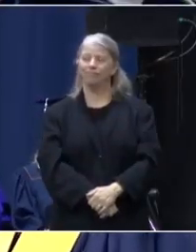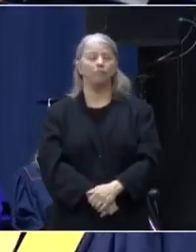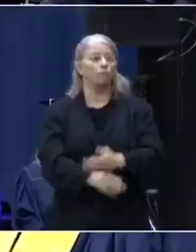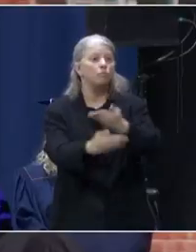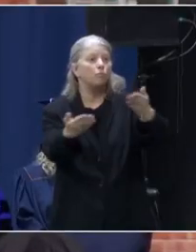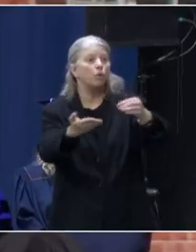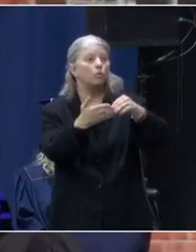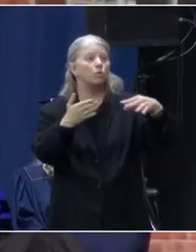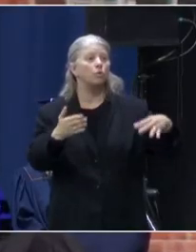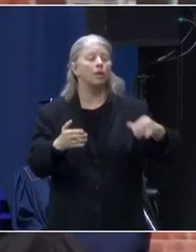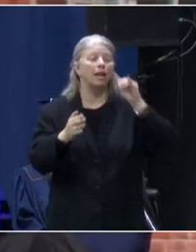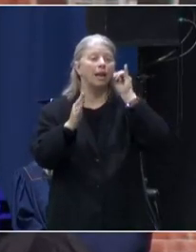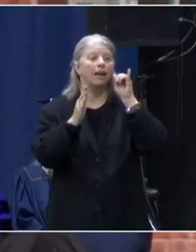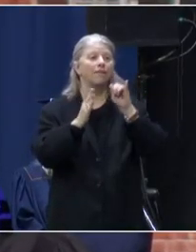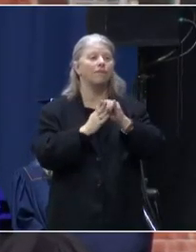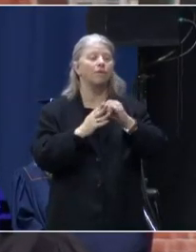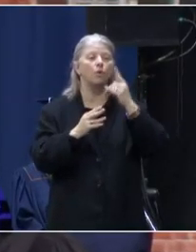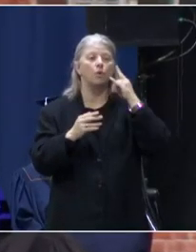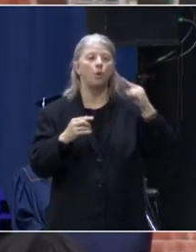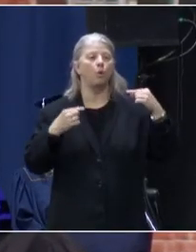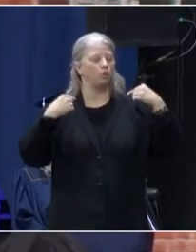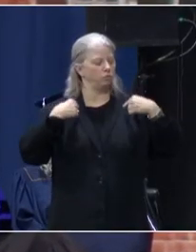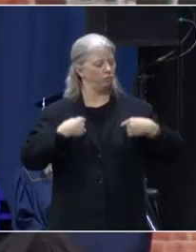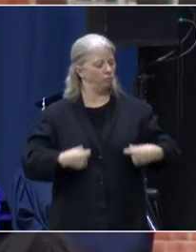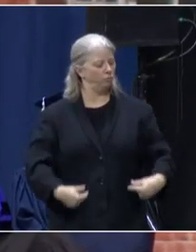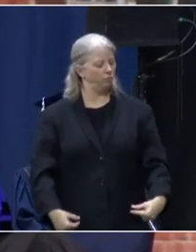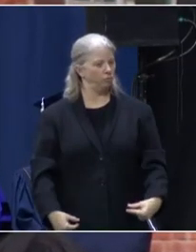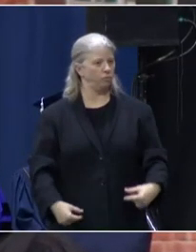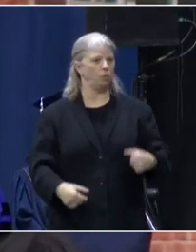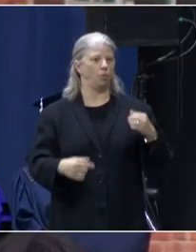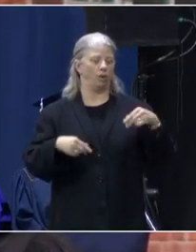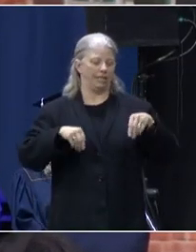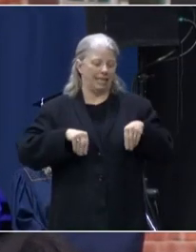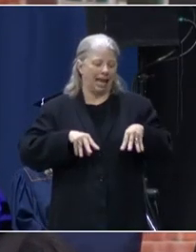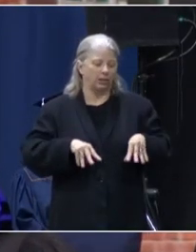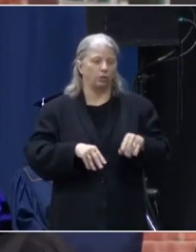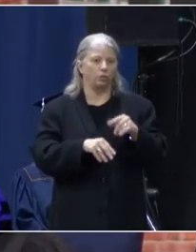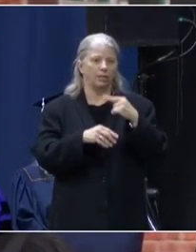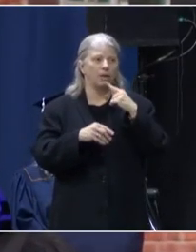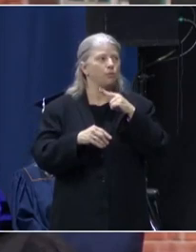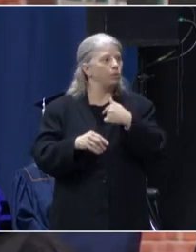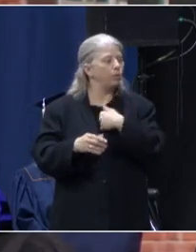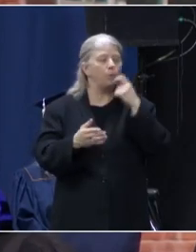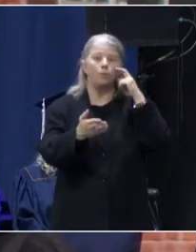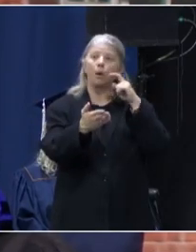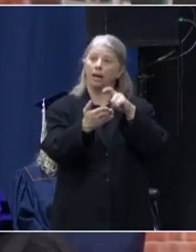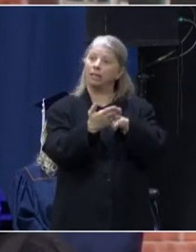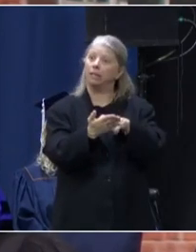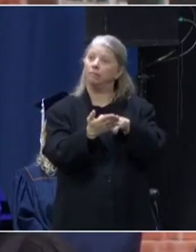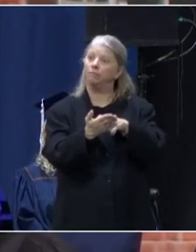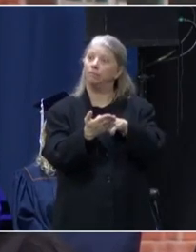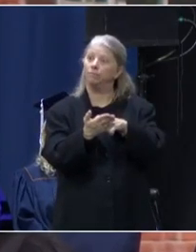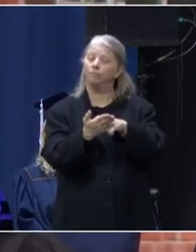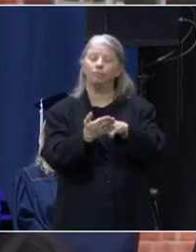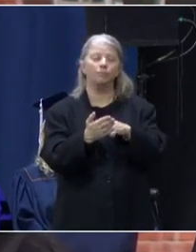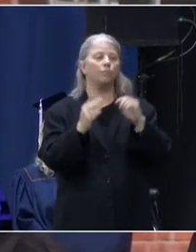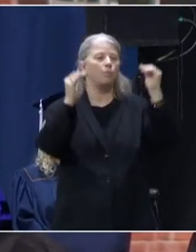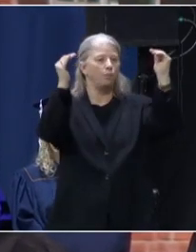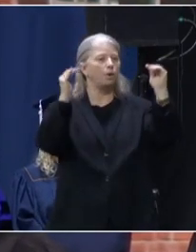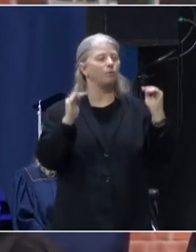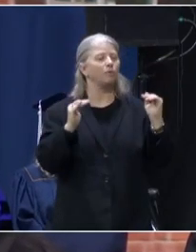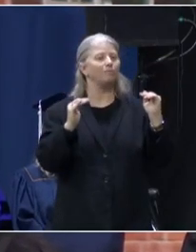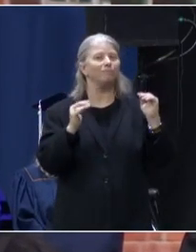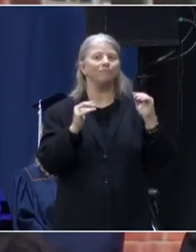These students can be identified by the gold stoles or silver and gold tassels, and we will recognize them for their superior